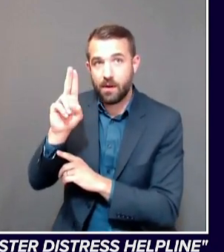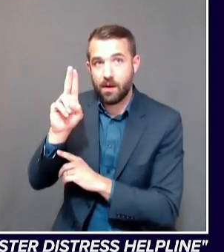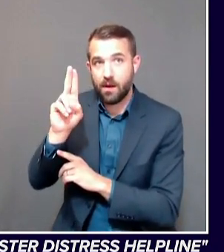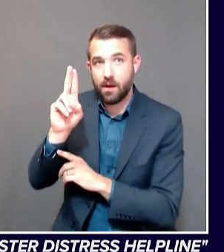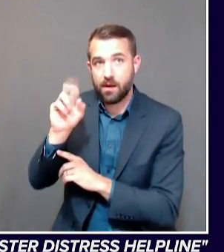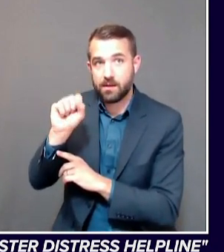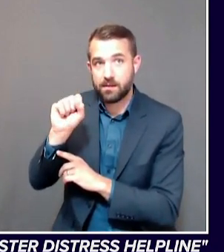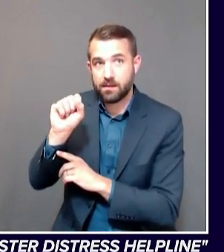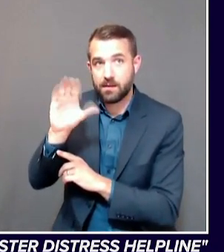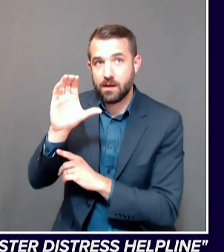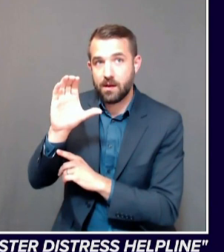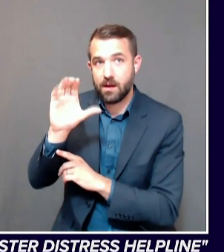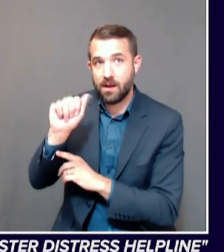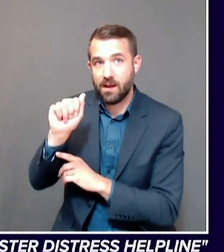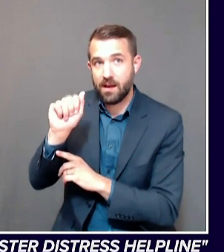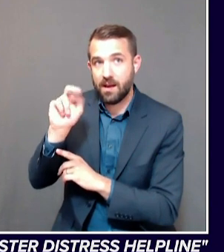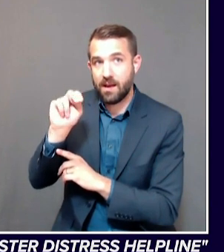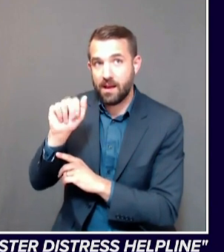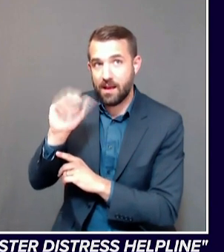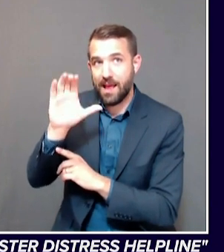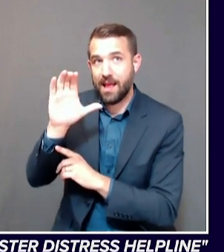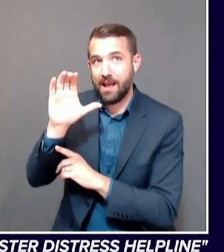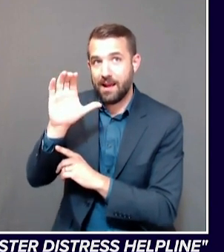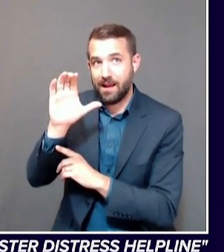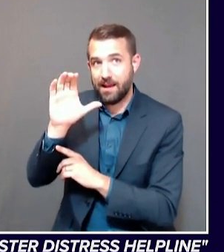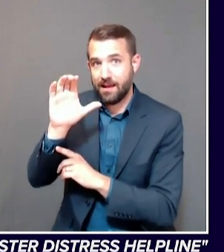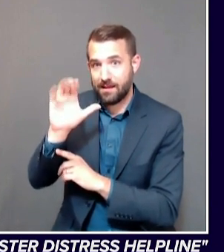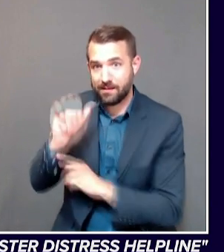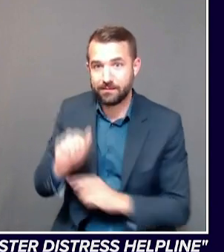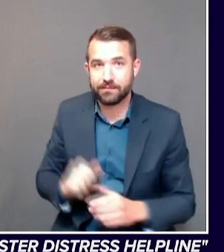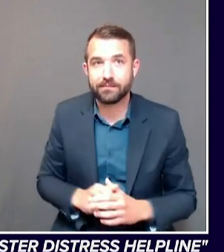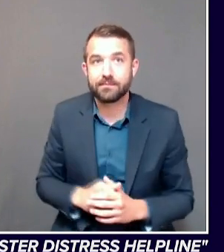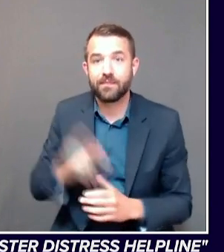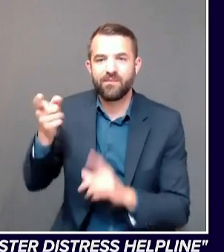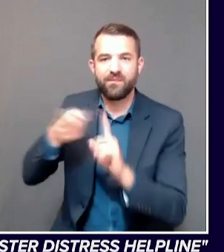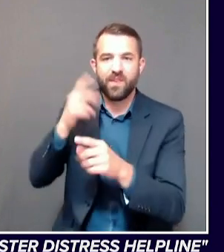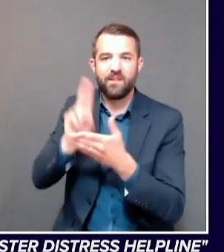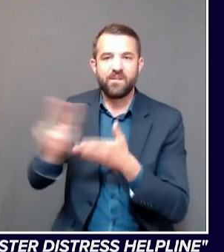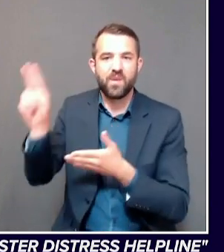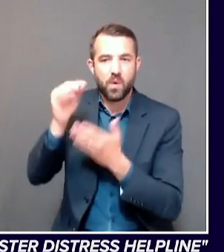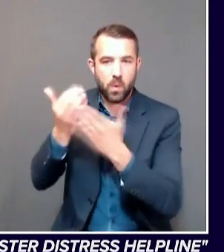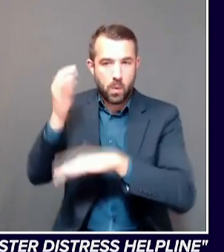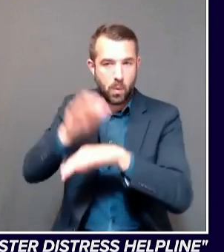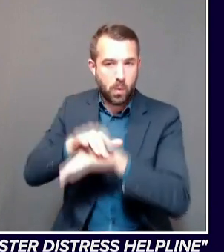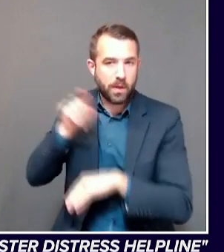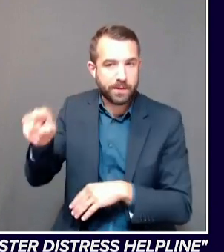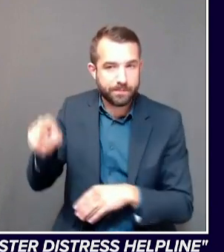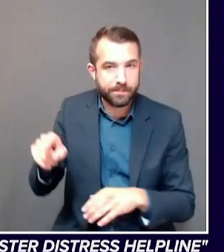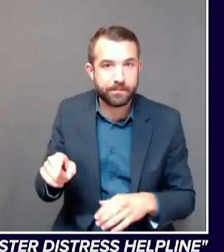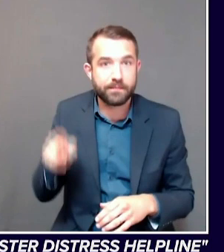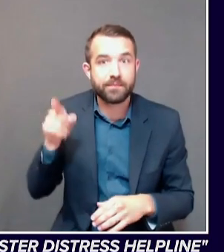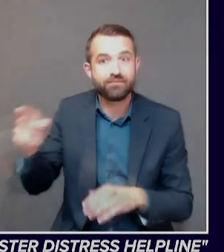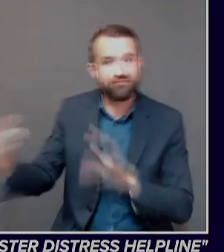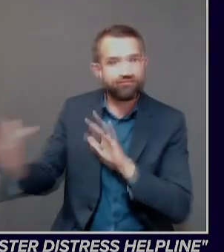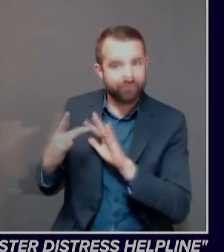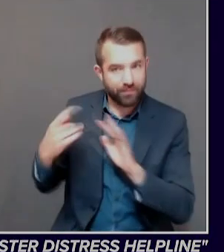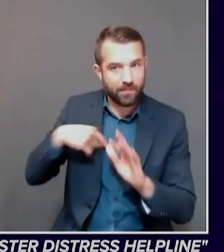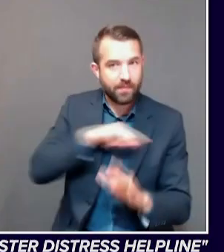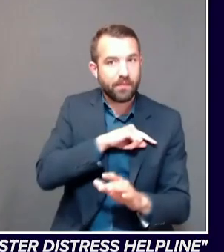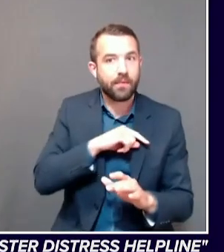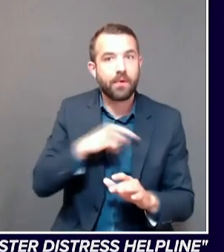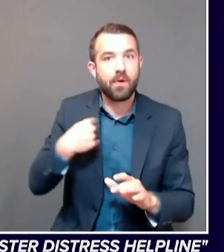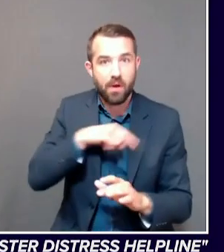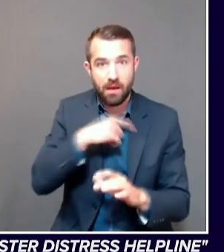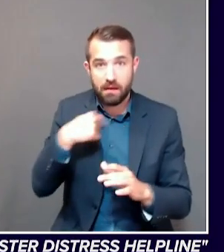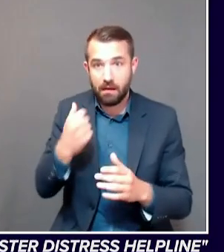of Pharmacy. She reached out to us and offered to make this solution for the state of Maine so that Maine